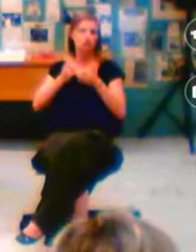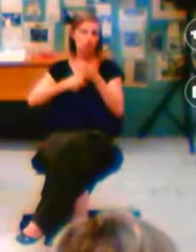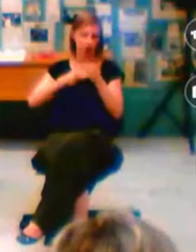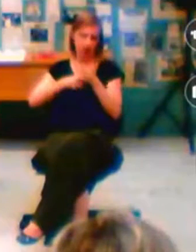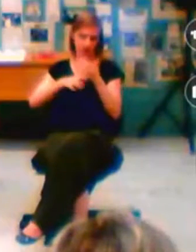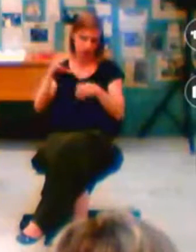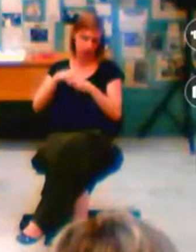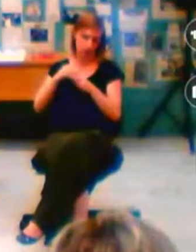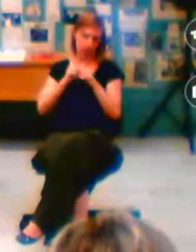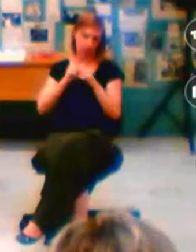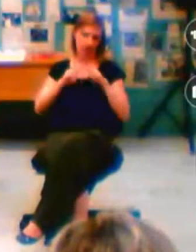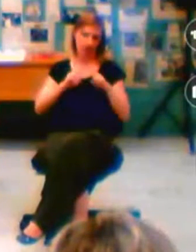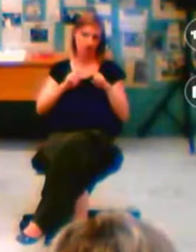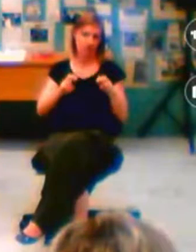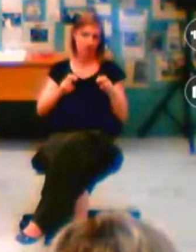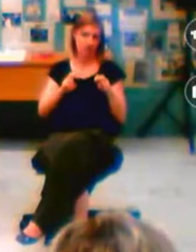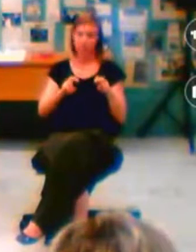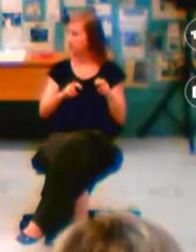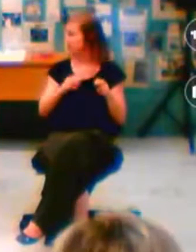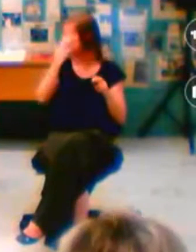would.